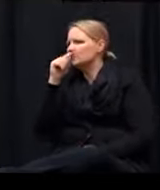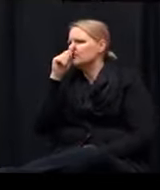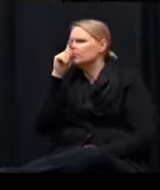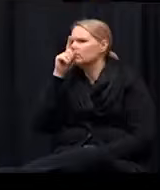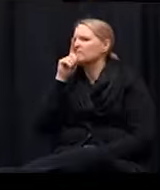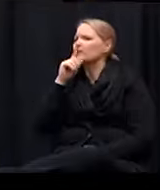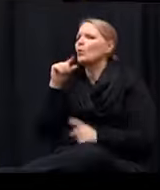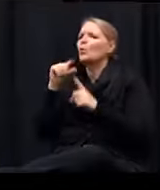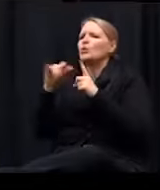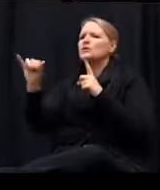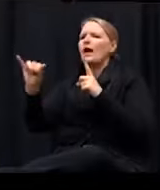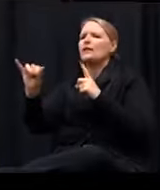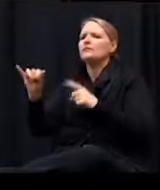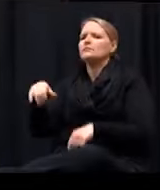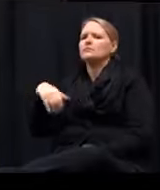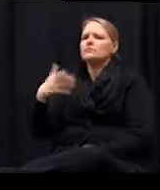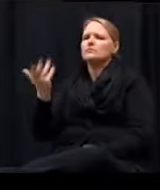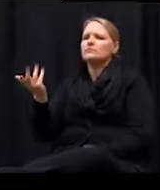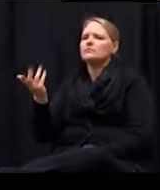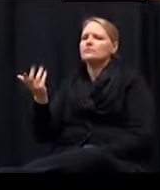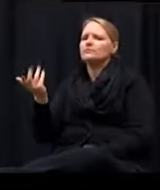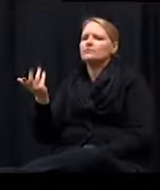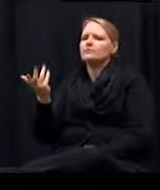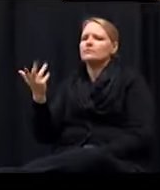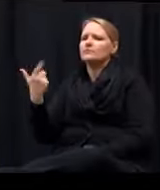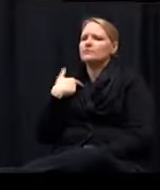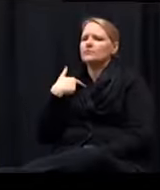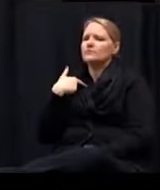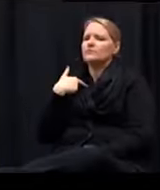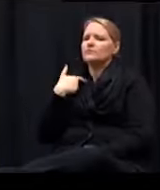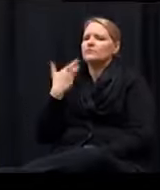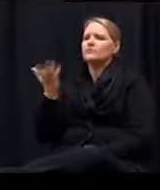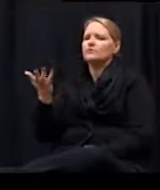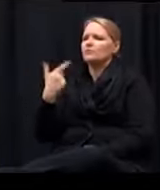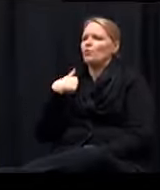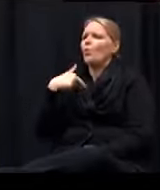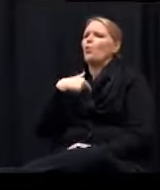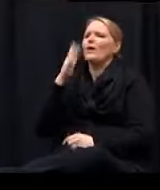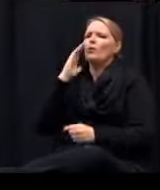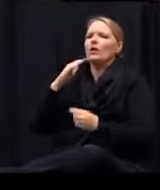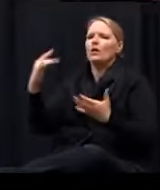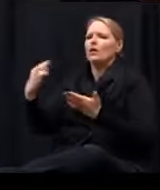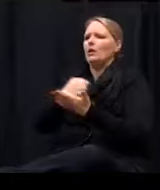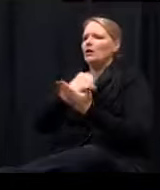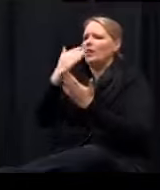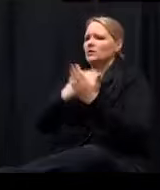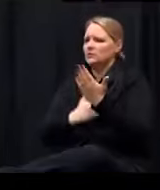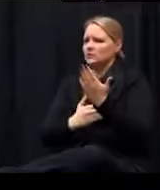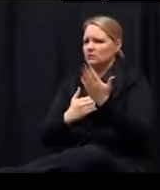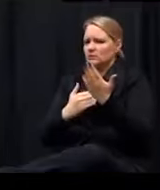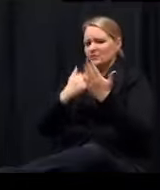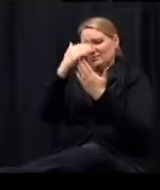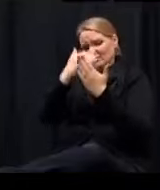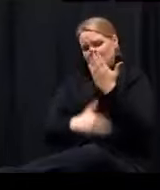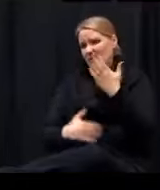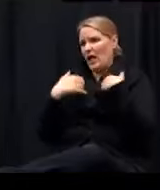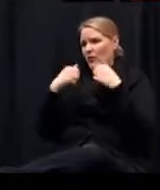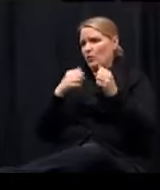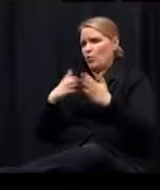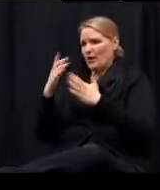it's like, what are some ways we could do this? Like, I'm all about, let's get a list together. The bigger we have the list together of healthy ways to